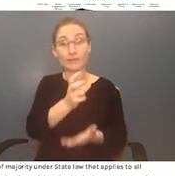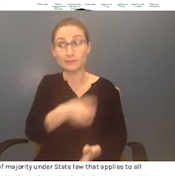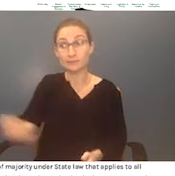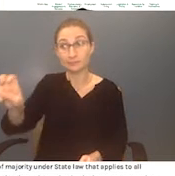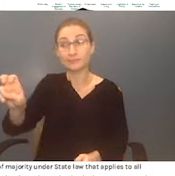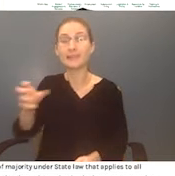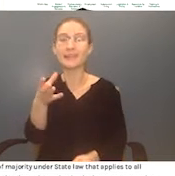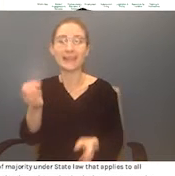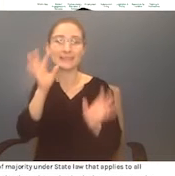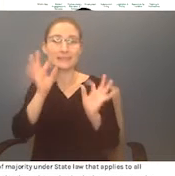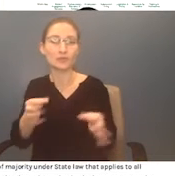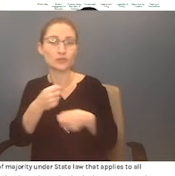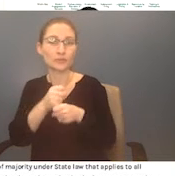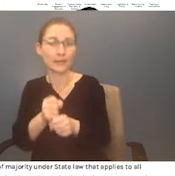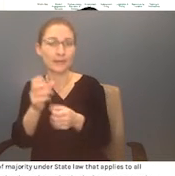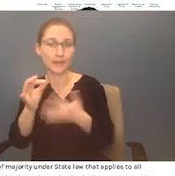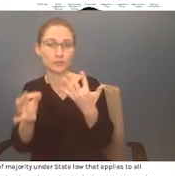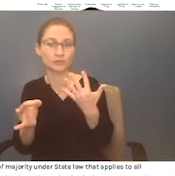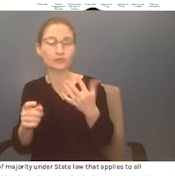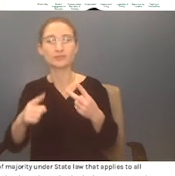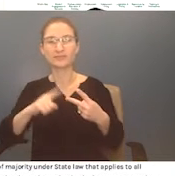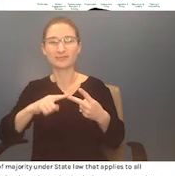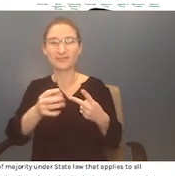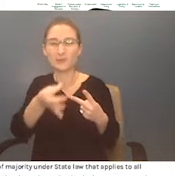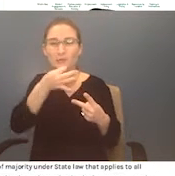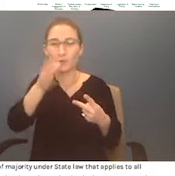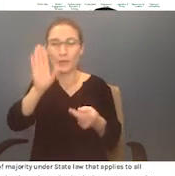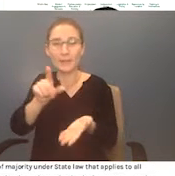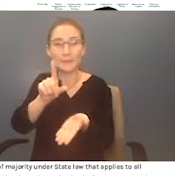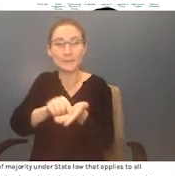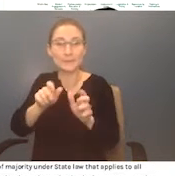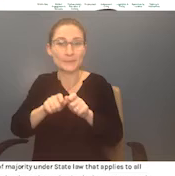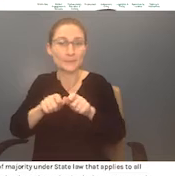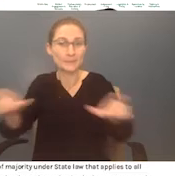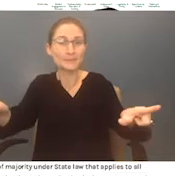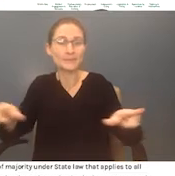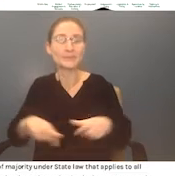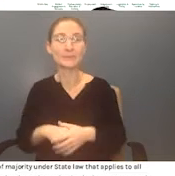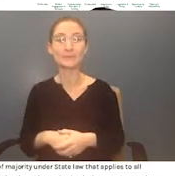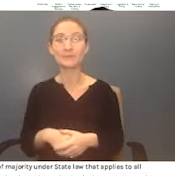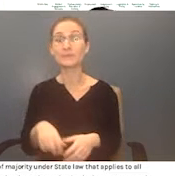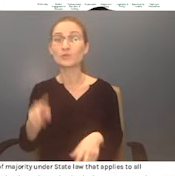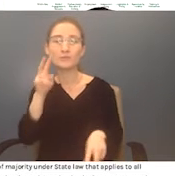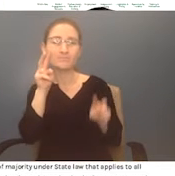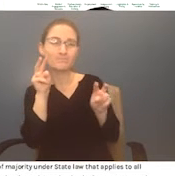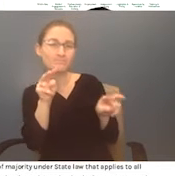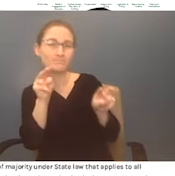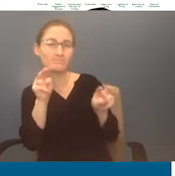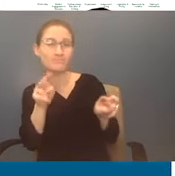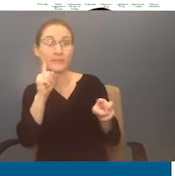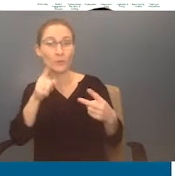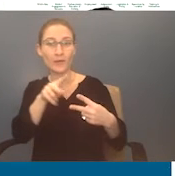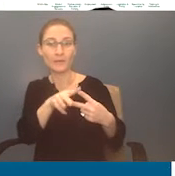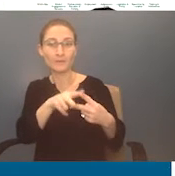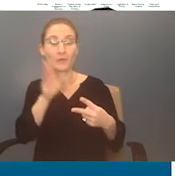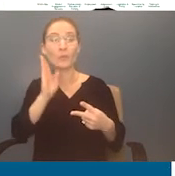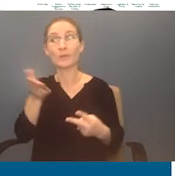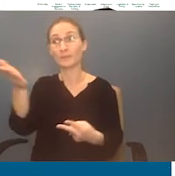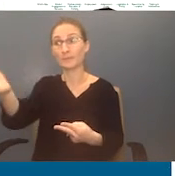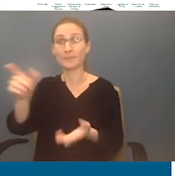decision-making options. And so that should be out fairly soon as well. So keep an eye out for those. They'll be on our publications page, as Amanda showed